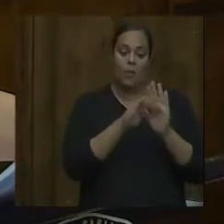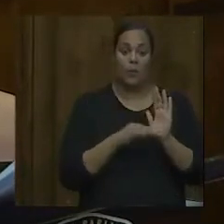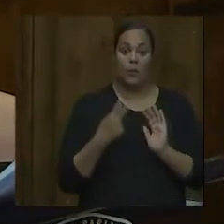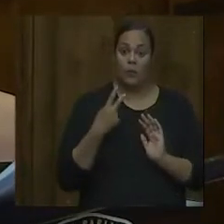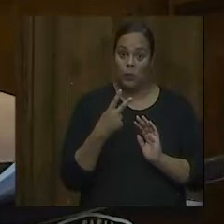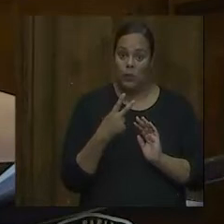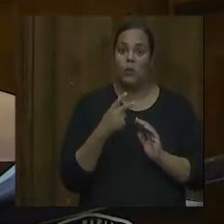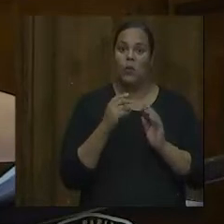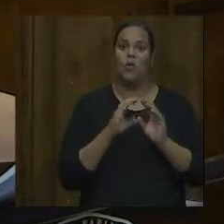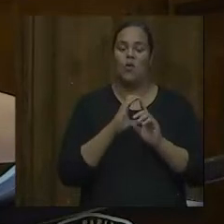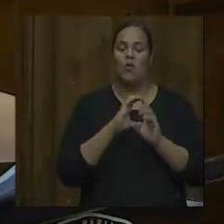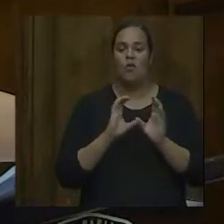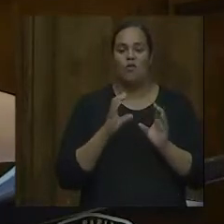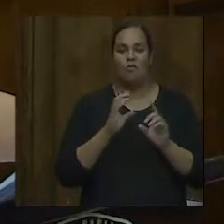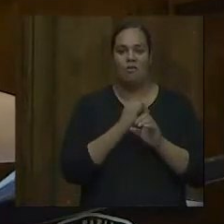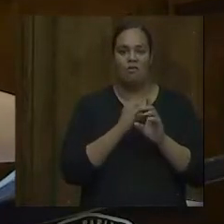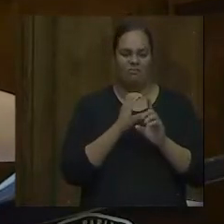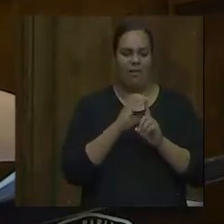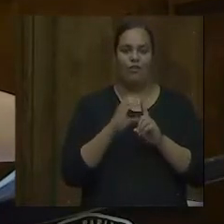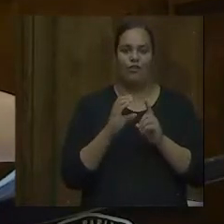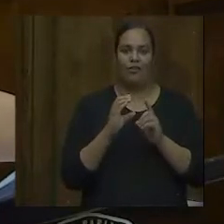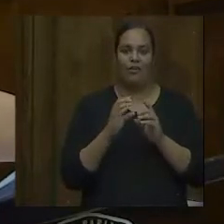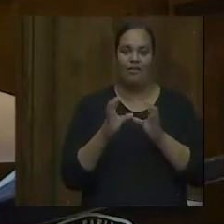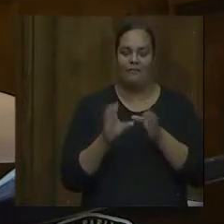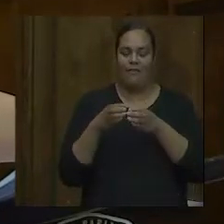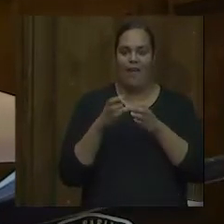2, Cultural Affairs, is allocated